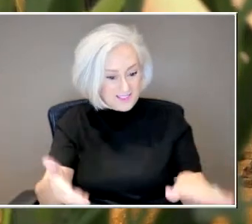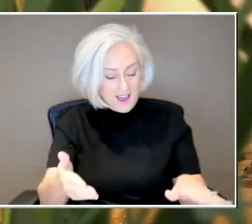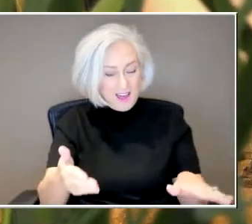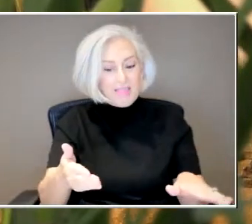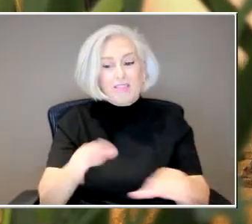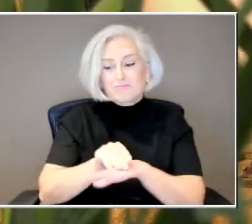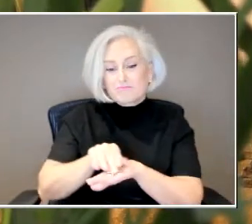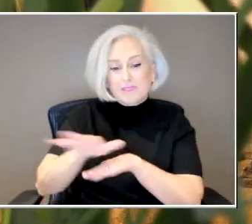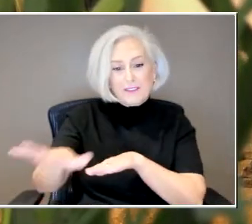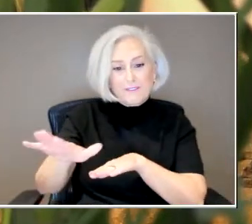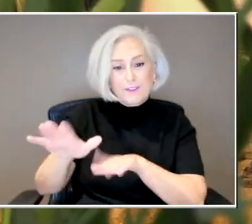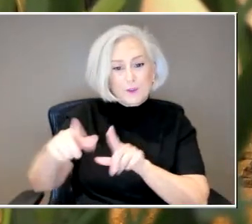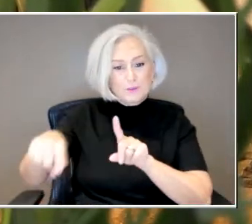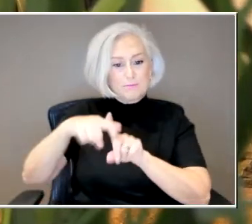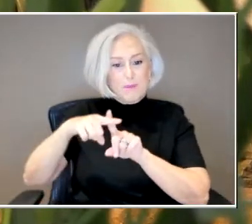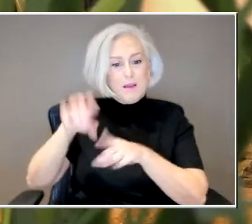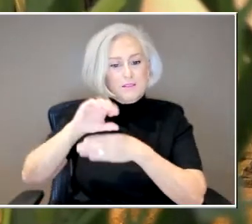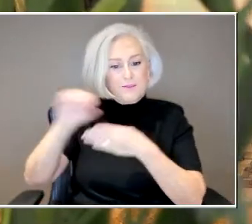beyond.